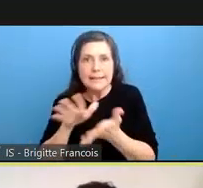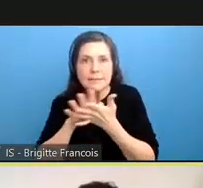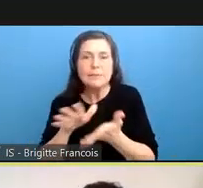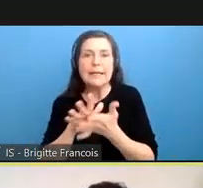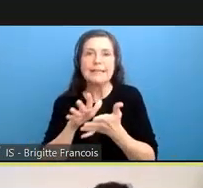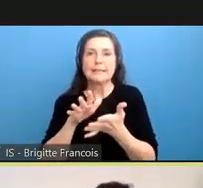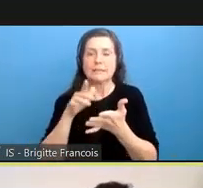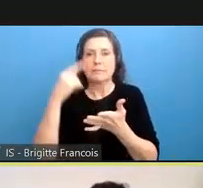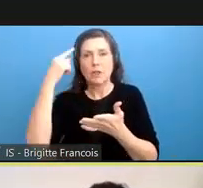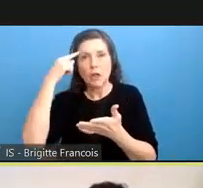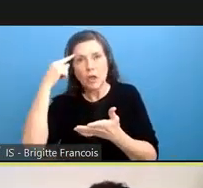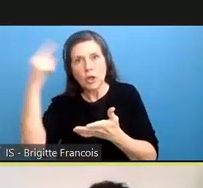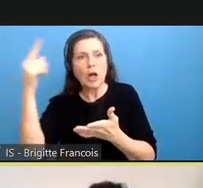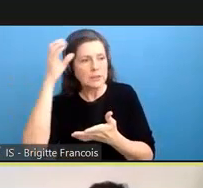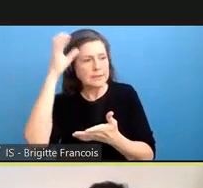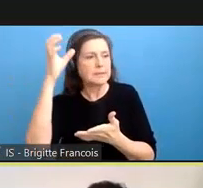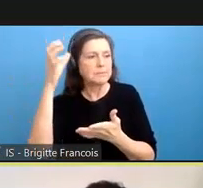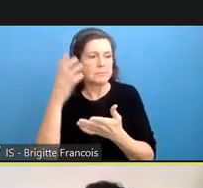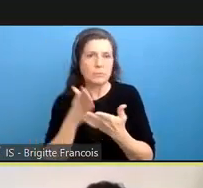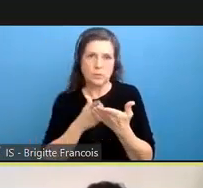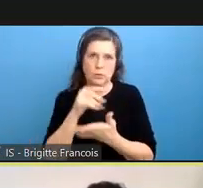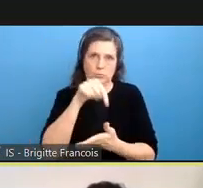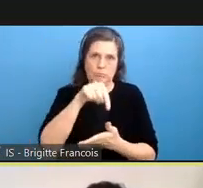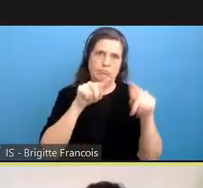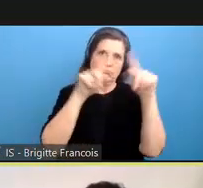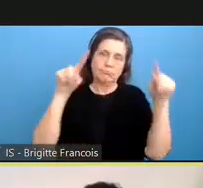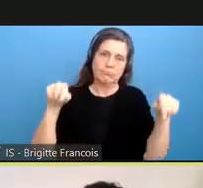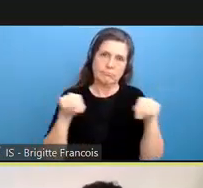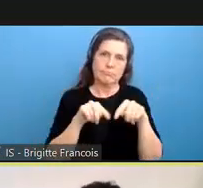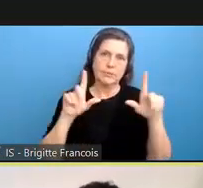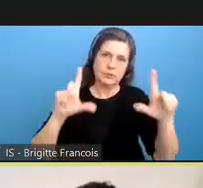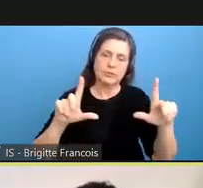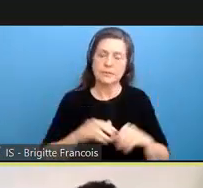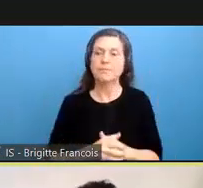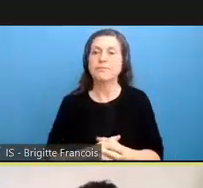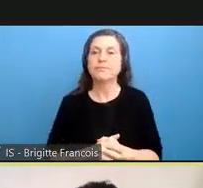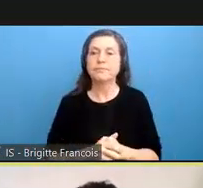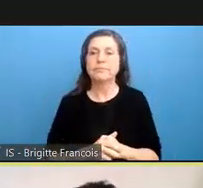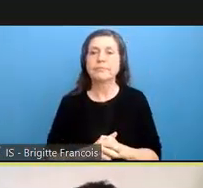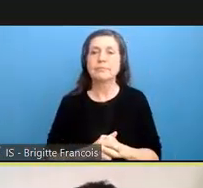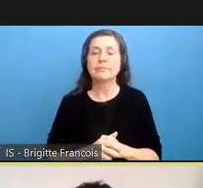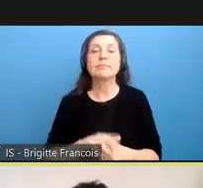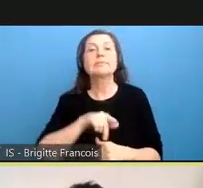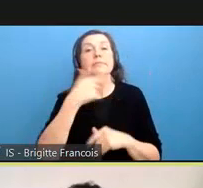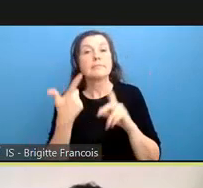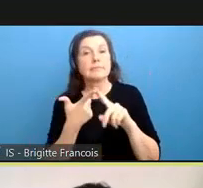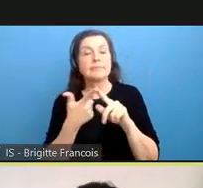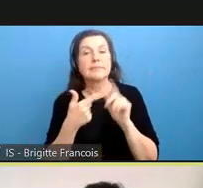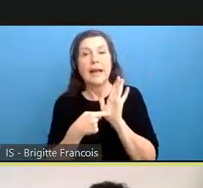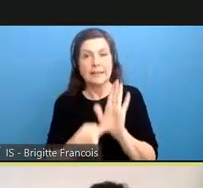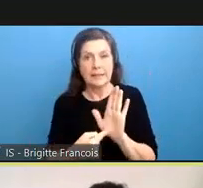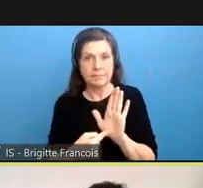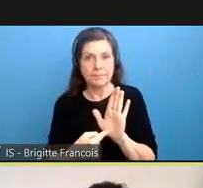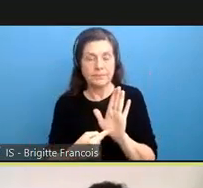through that method as well. The second point was about where the example was given of